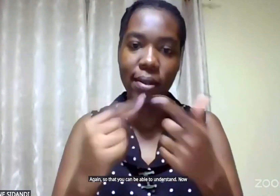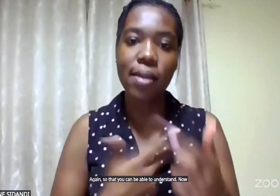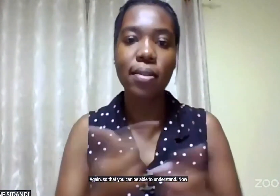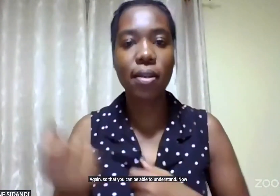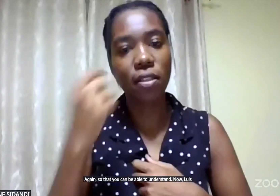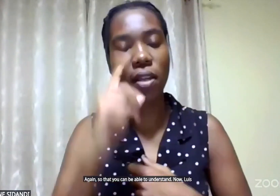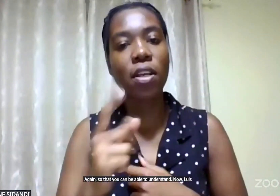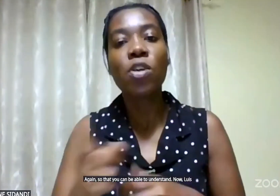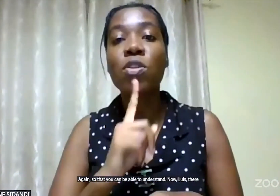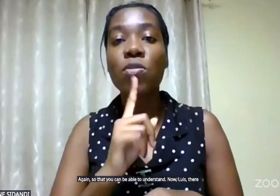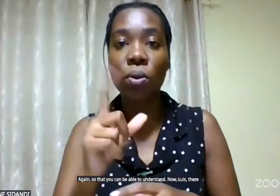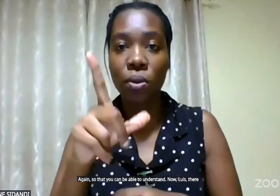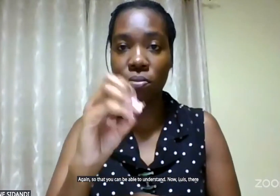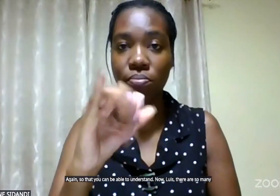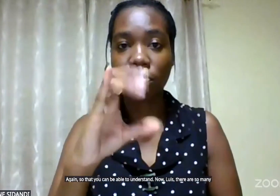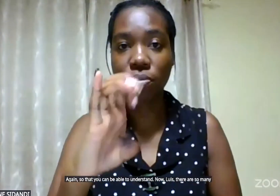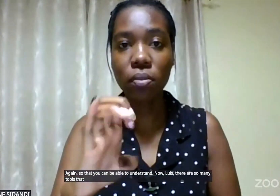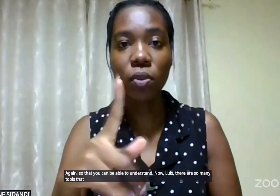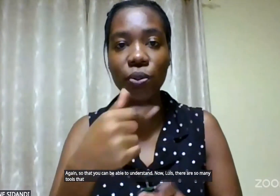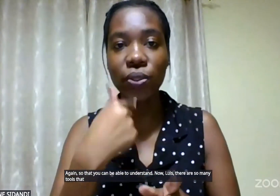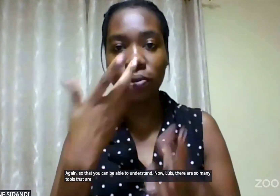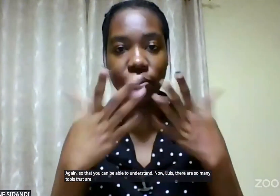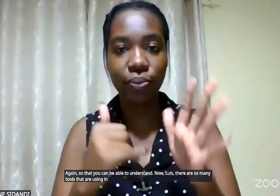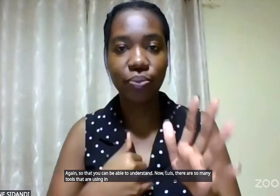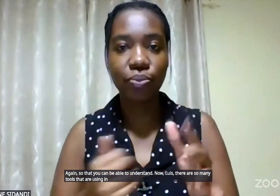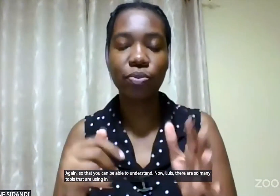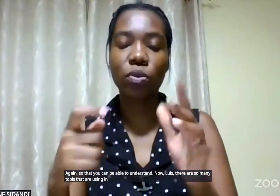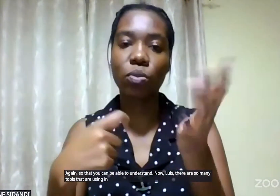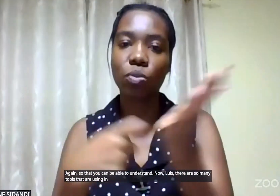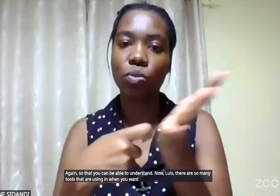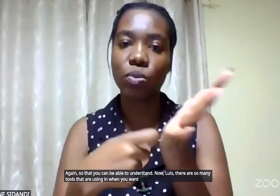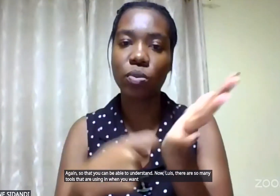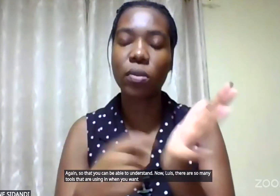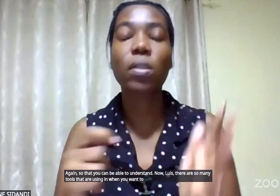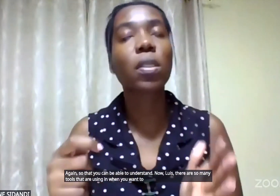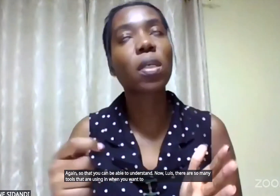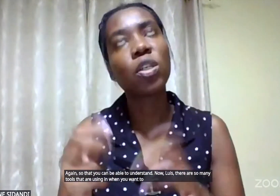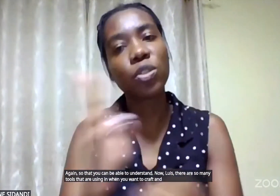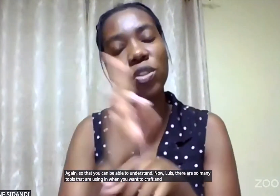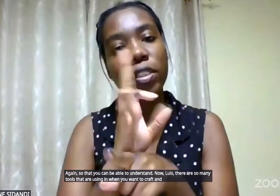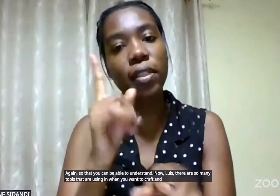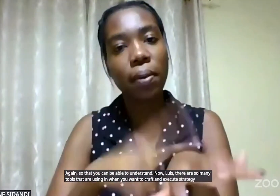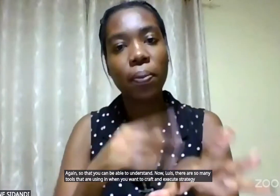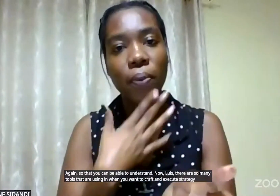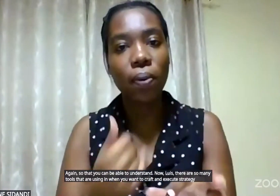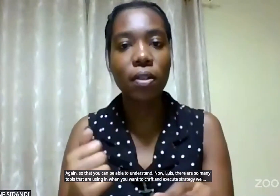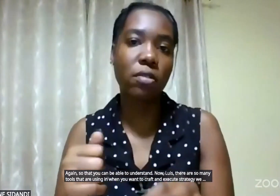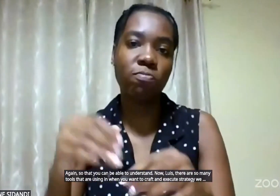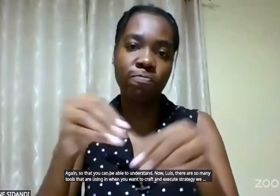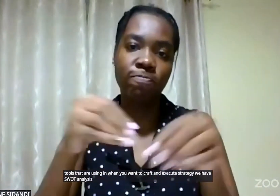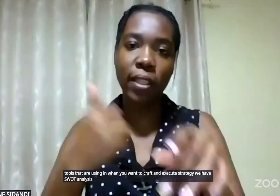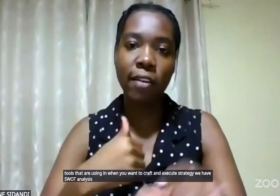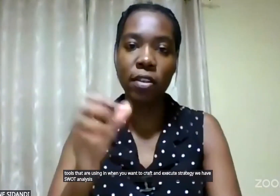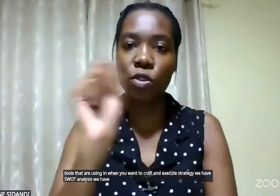there are so many tools that are using in when you want to craft and execute strategy. We have SWOT analysis, we